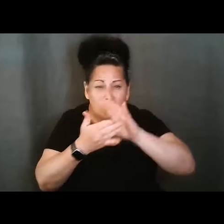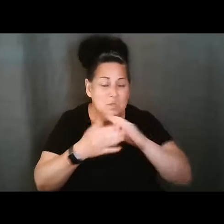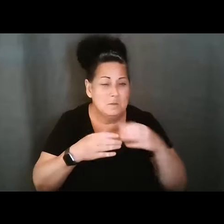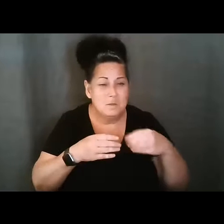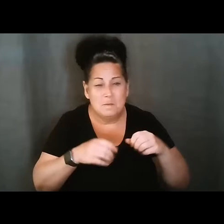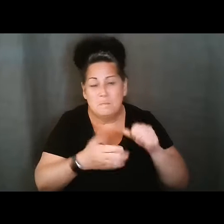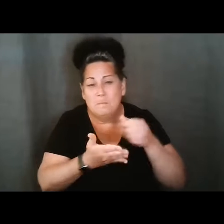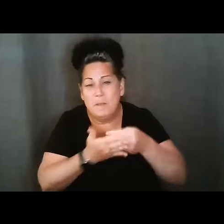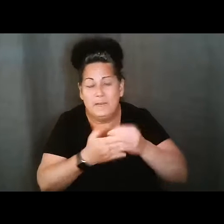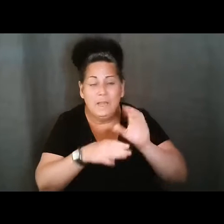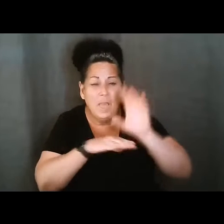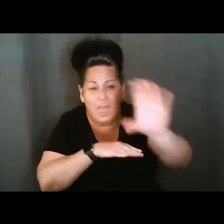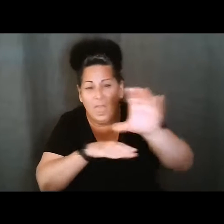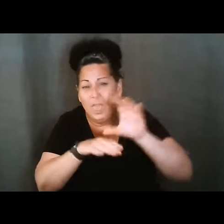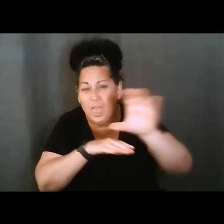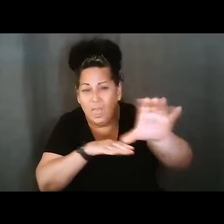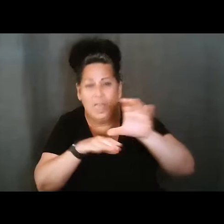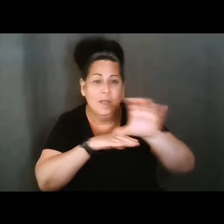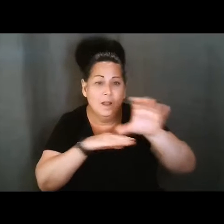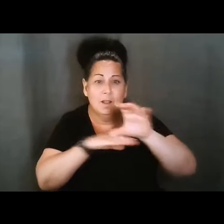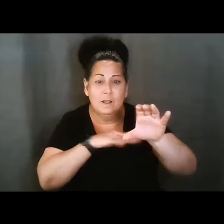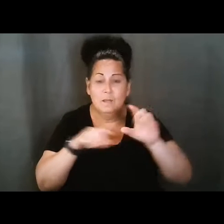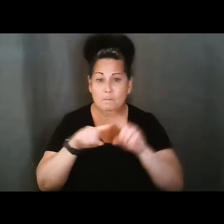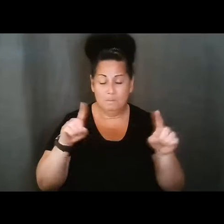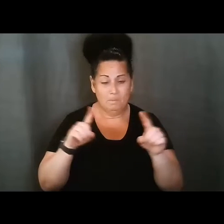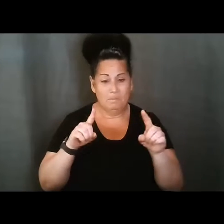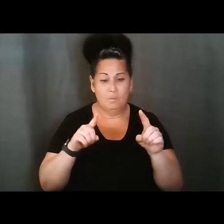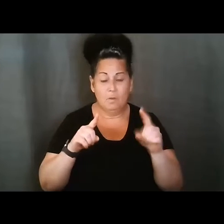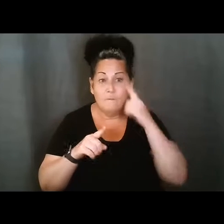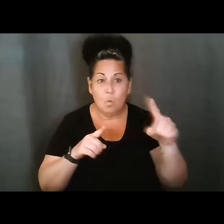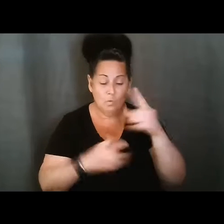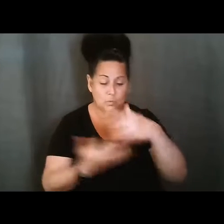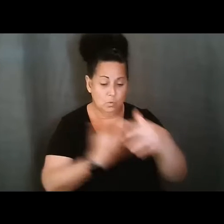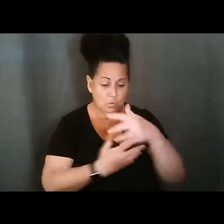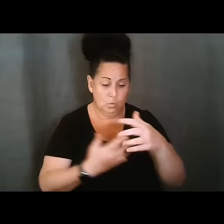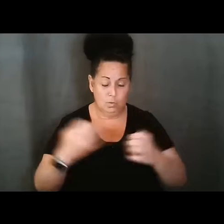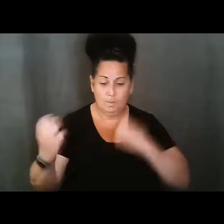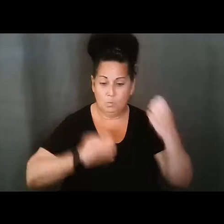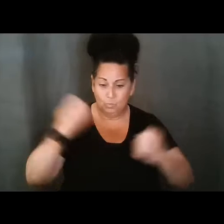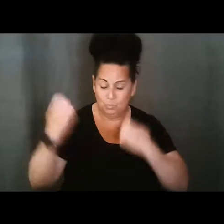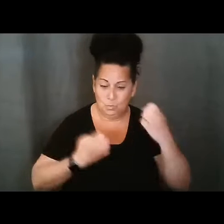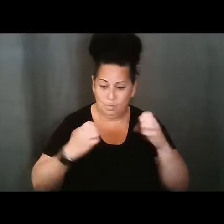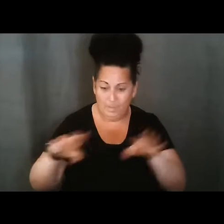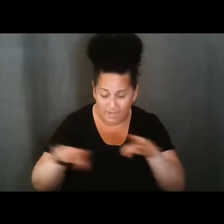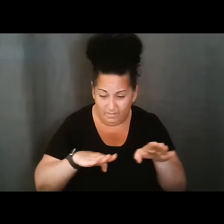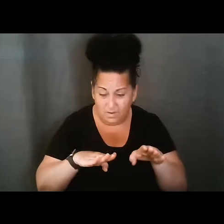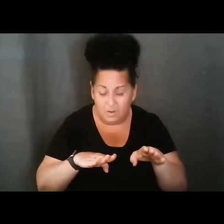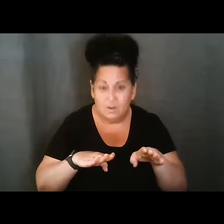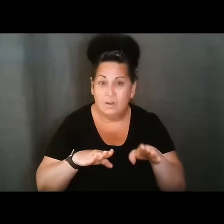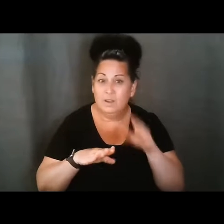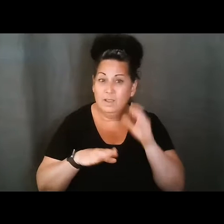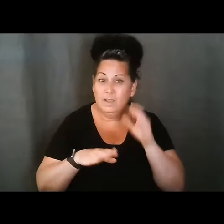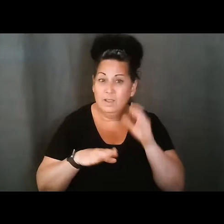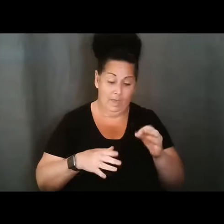prevention. But if we had a well-managed social emotional learning program with you involved, this will save money